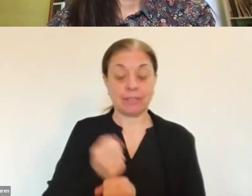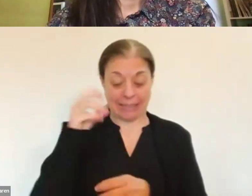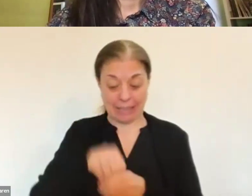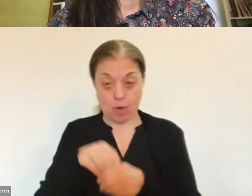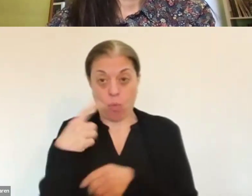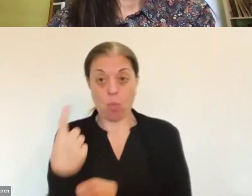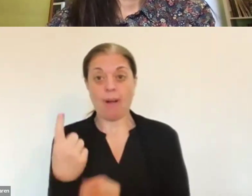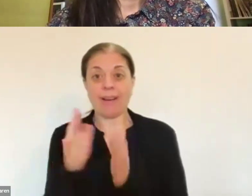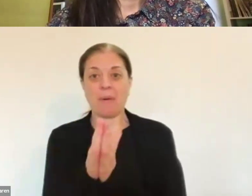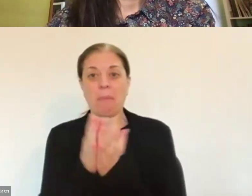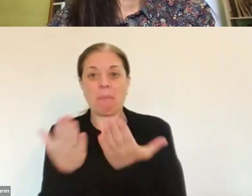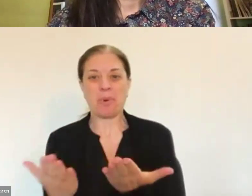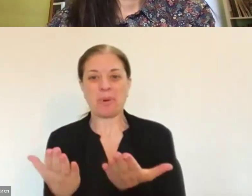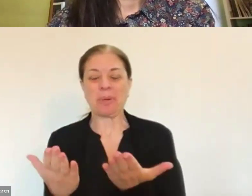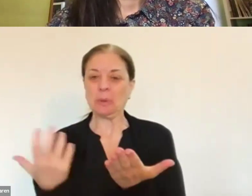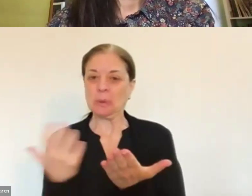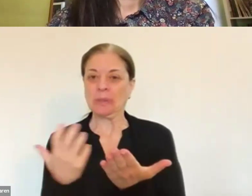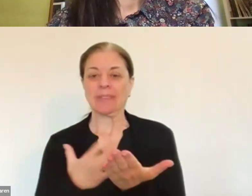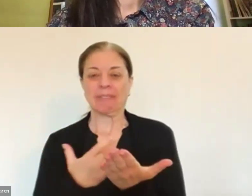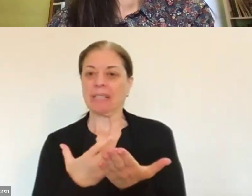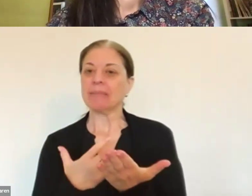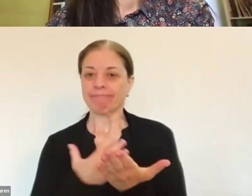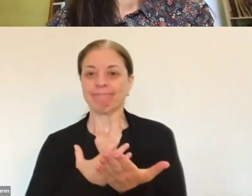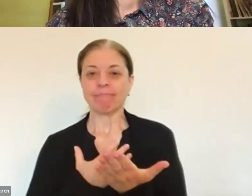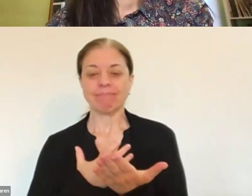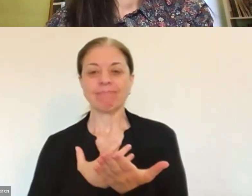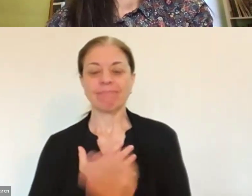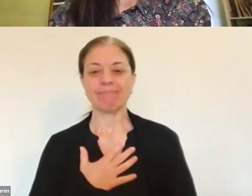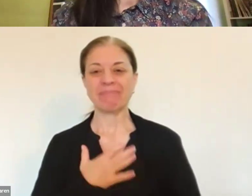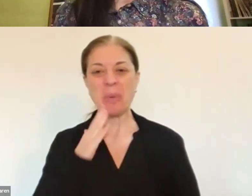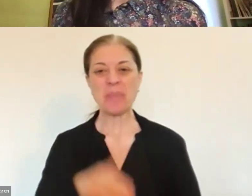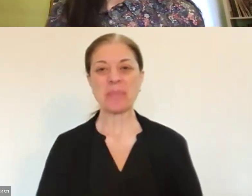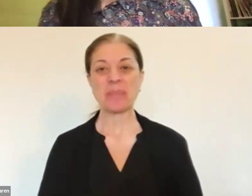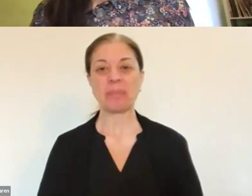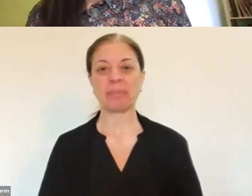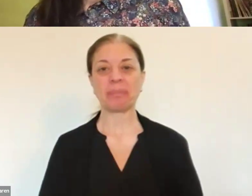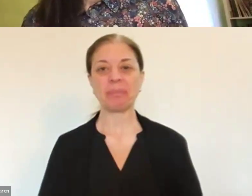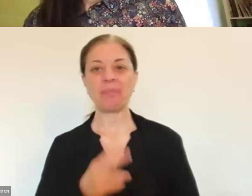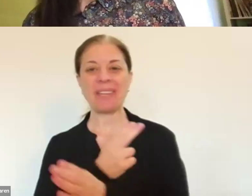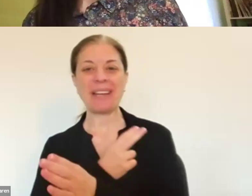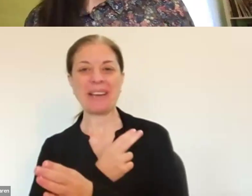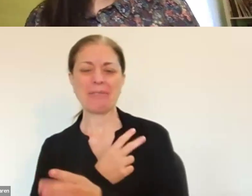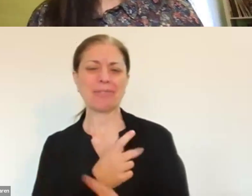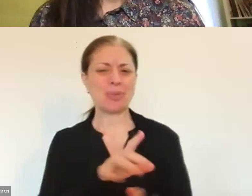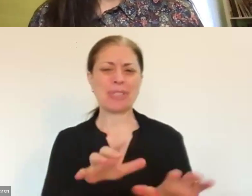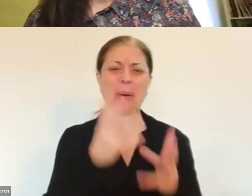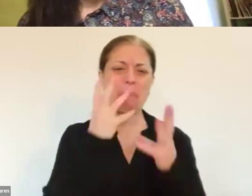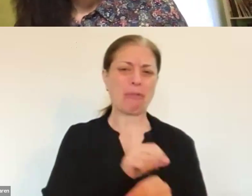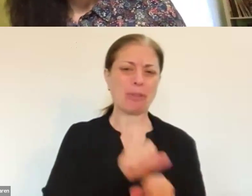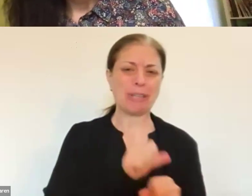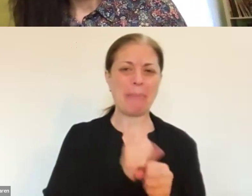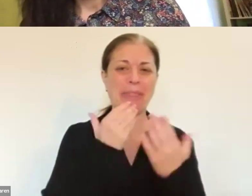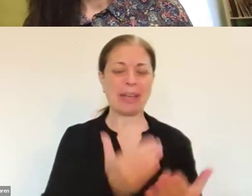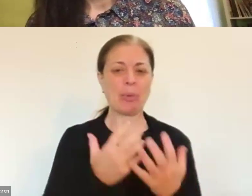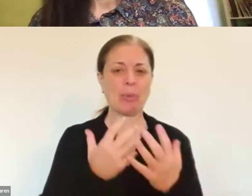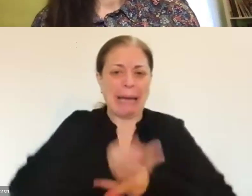one, book. It felt really good. Yeah. And you did such a beautiful job. Like, thank you for the care that